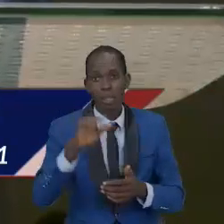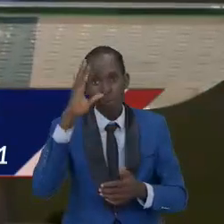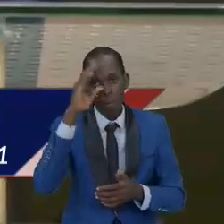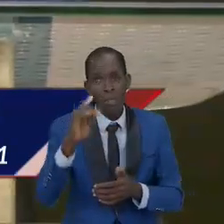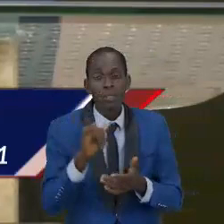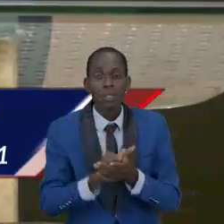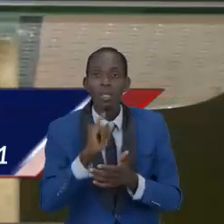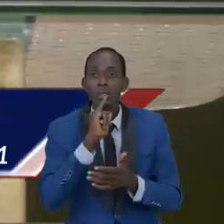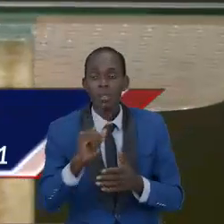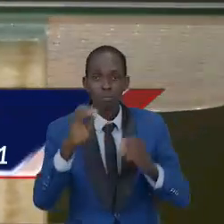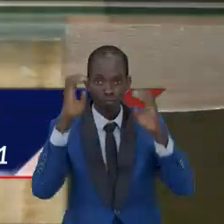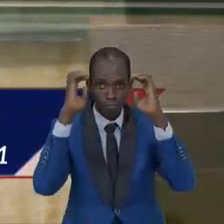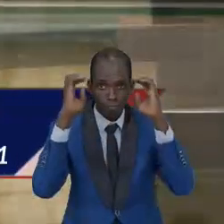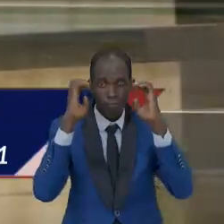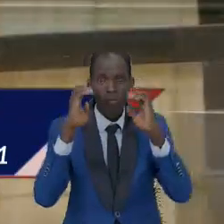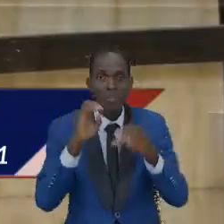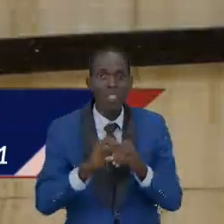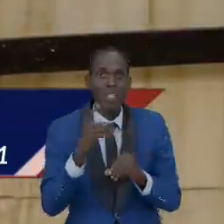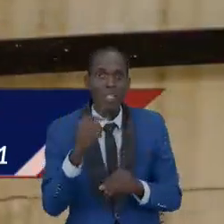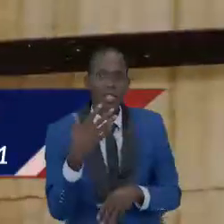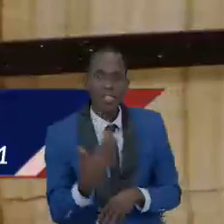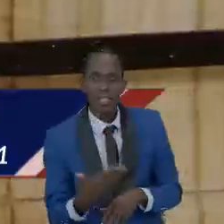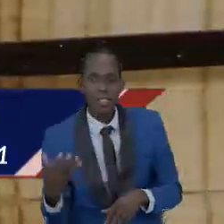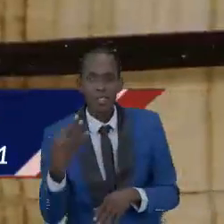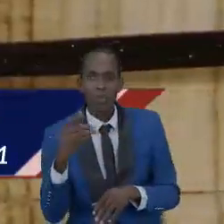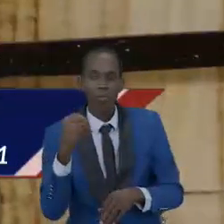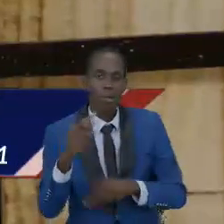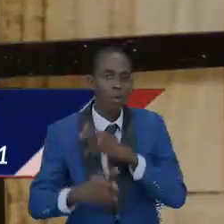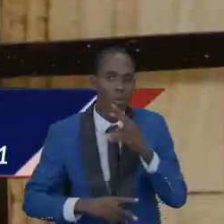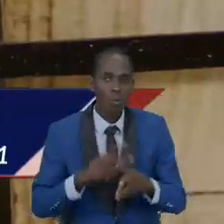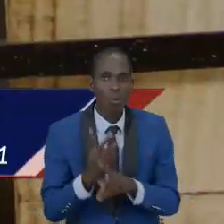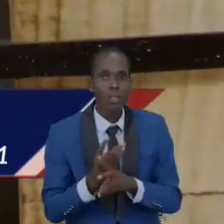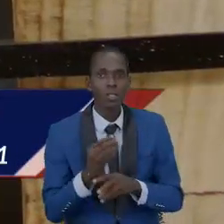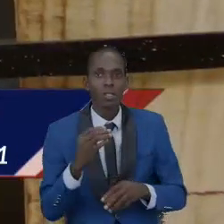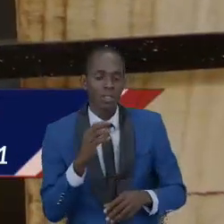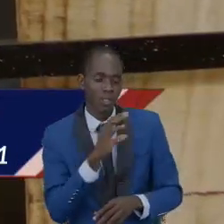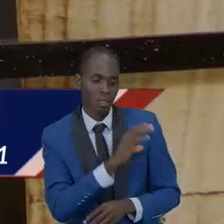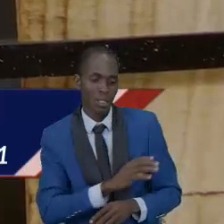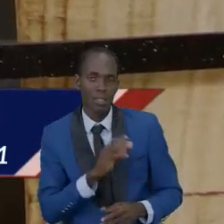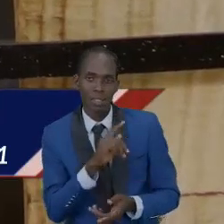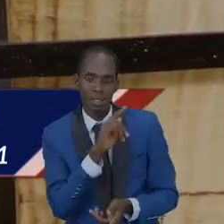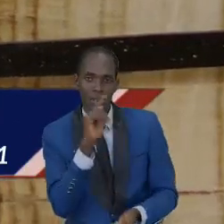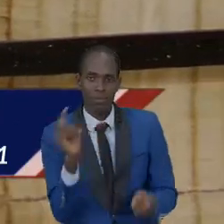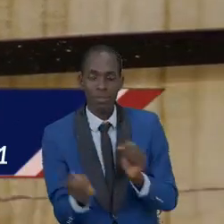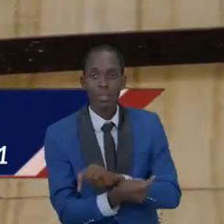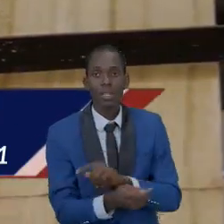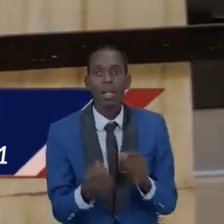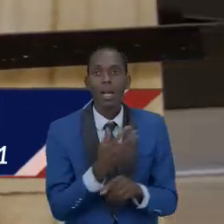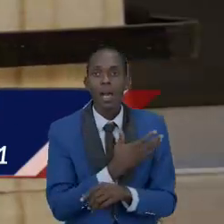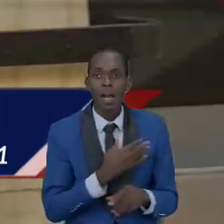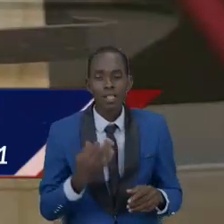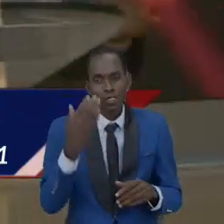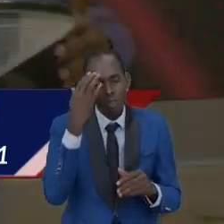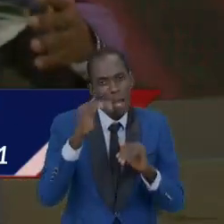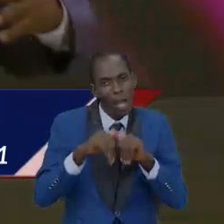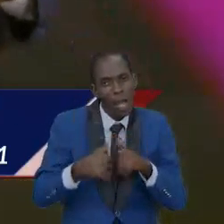is educated in the things of the world, in character transformation, and they know how to